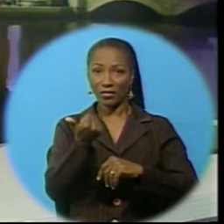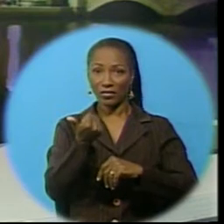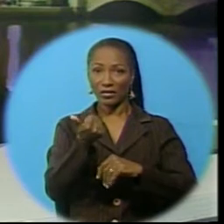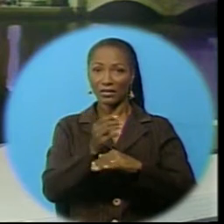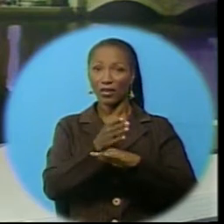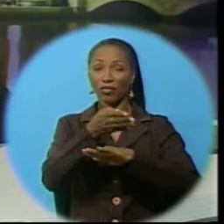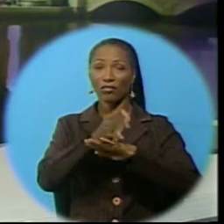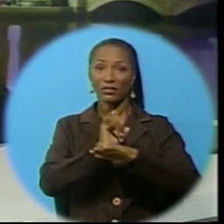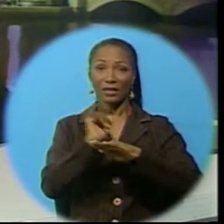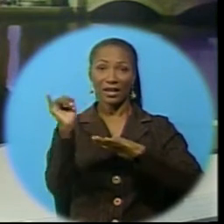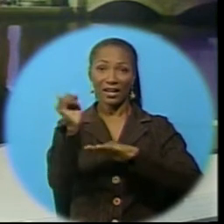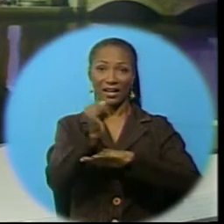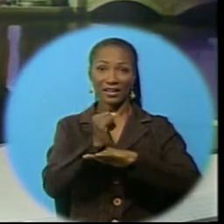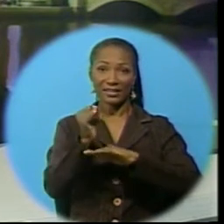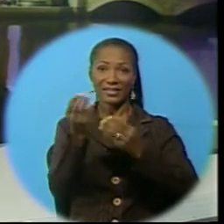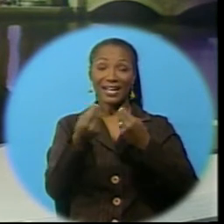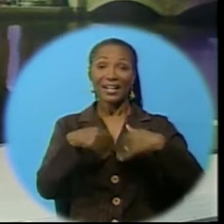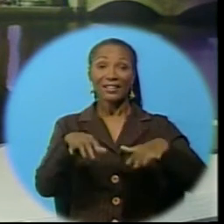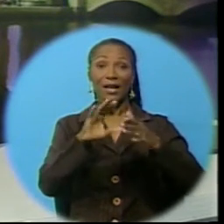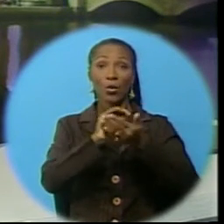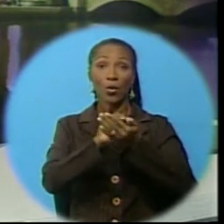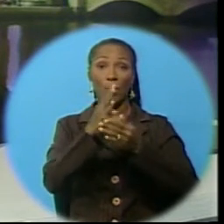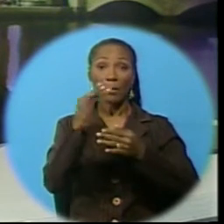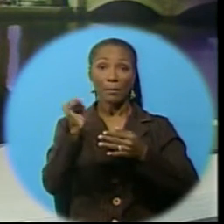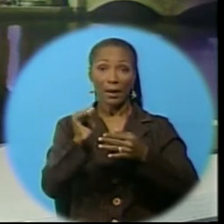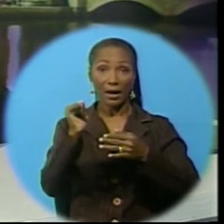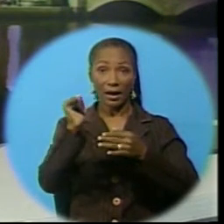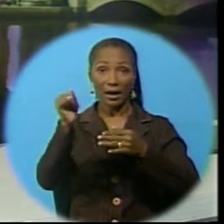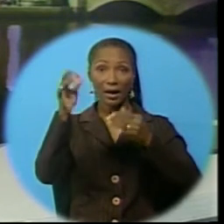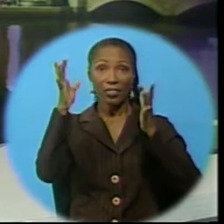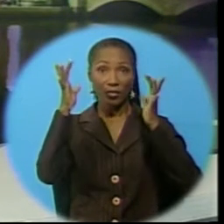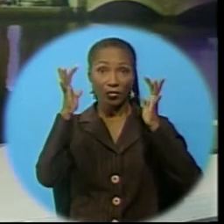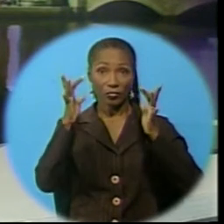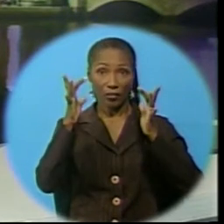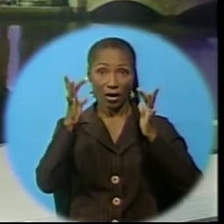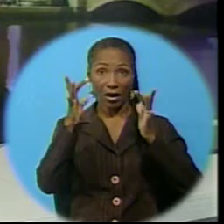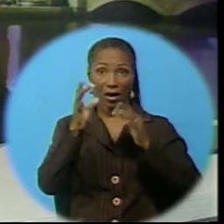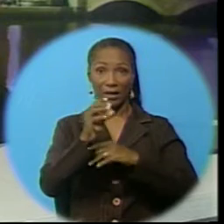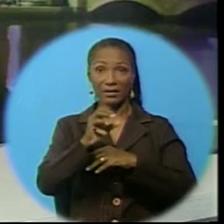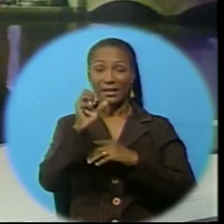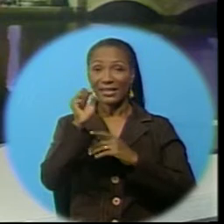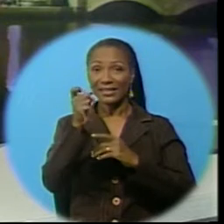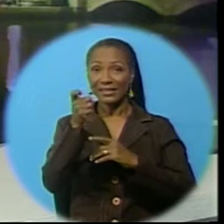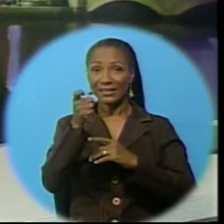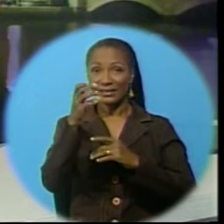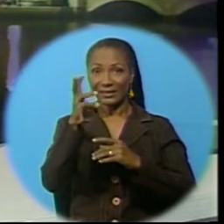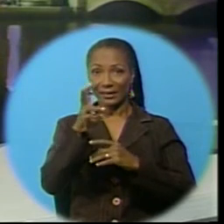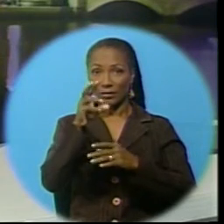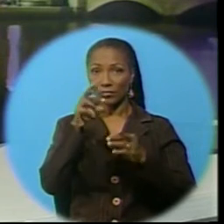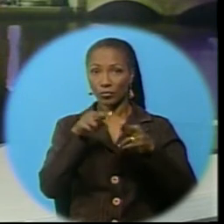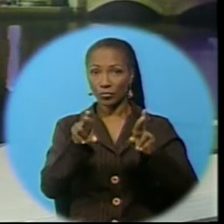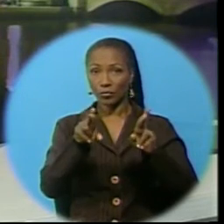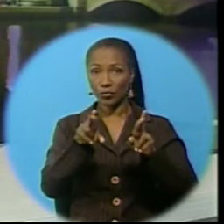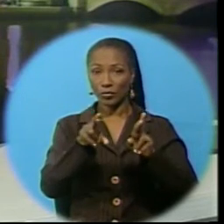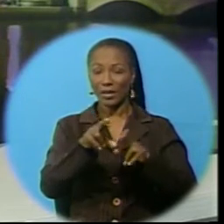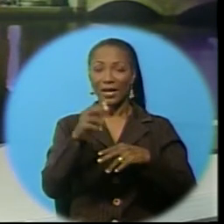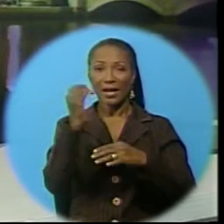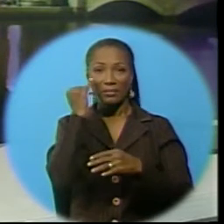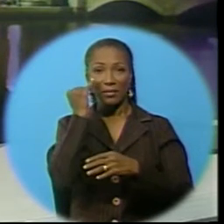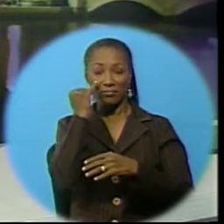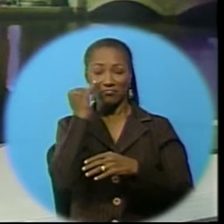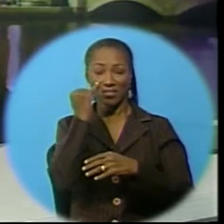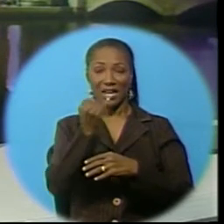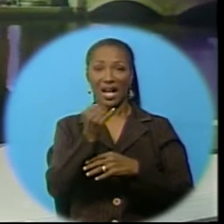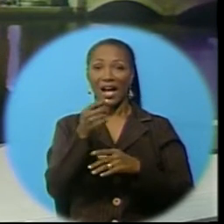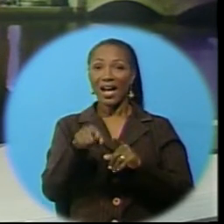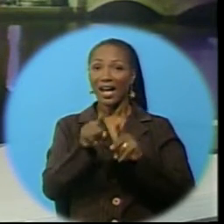the island. He says that land owned by the Crown at 6 Roads in St. Philip has been identified for a possible station. Mr. Brathwaite says